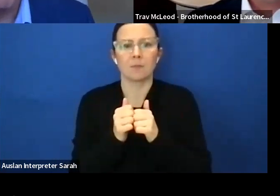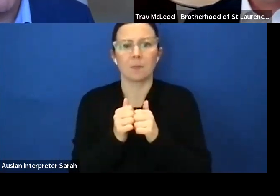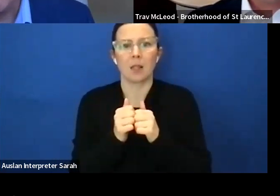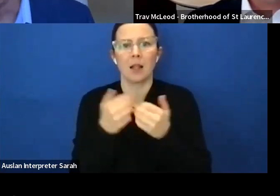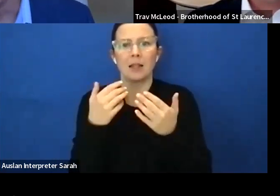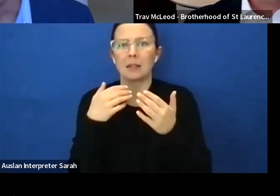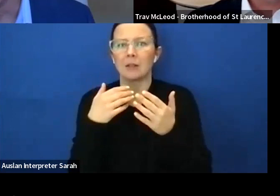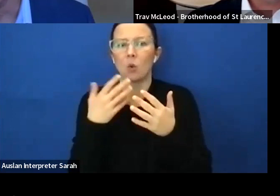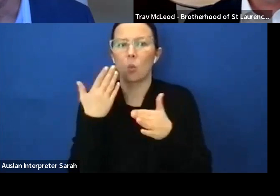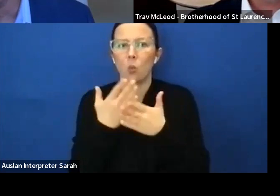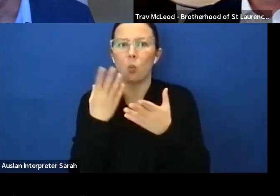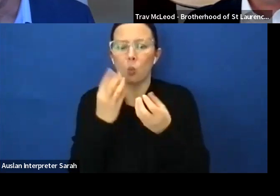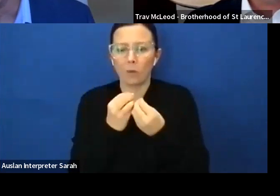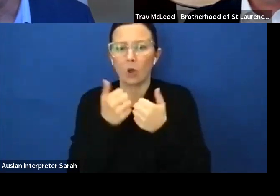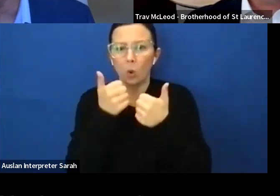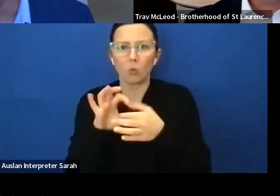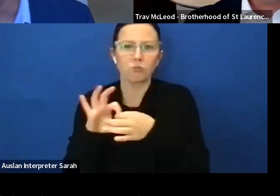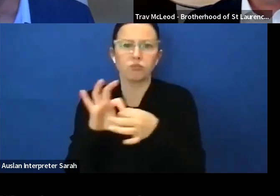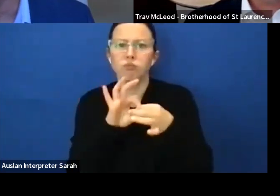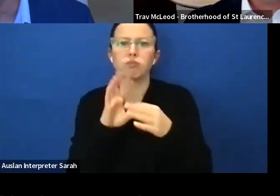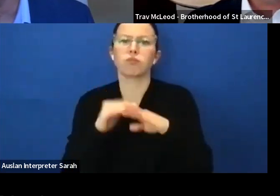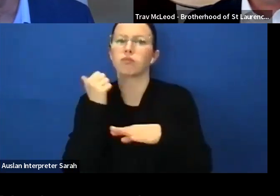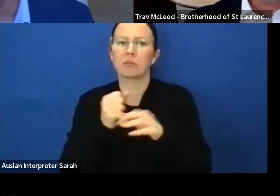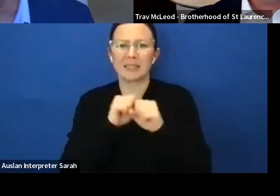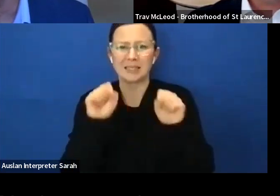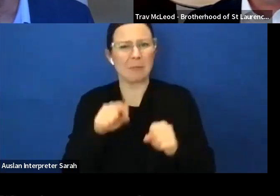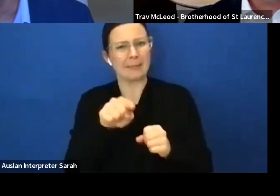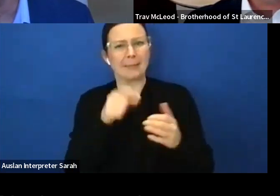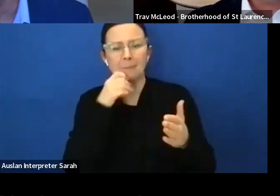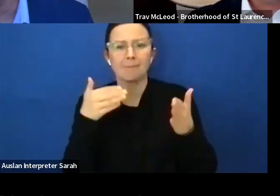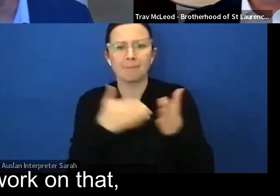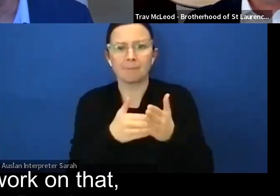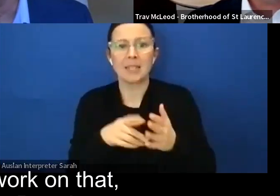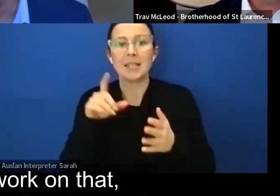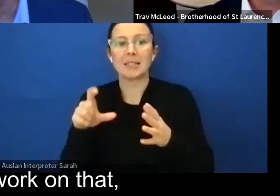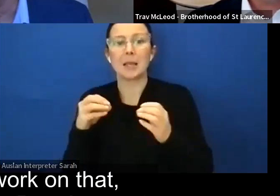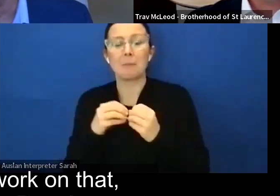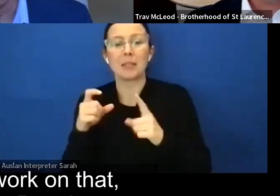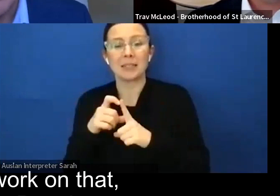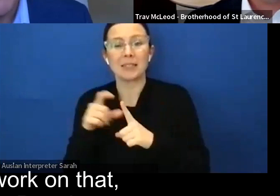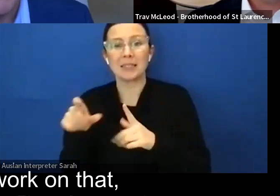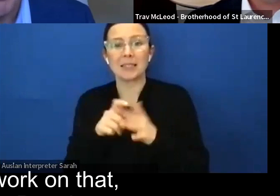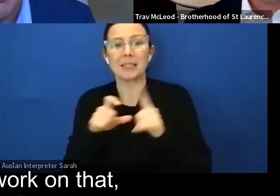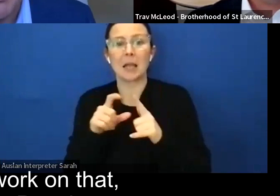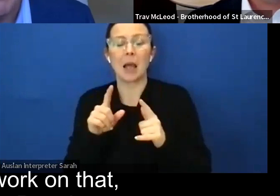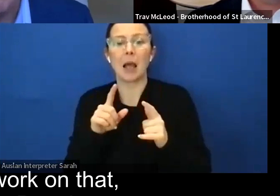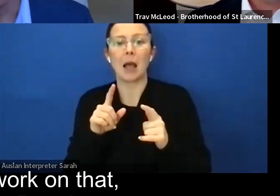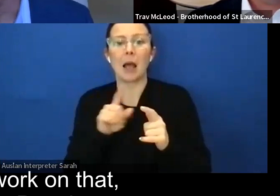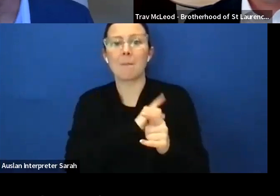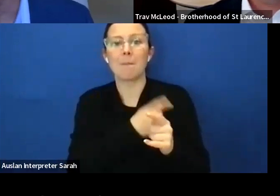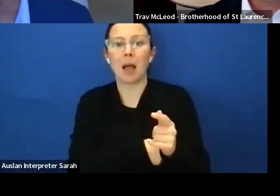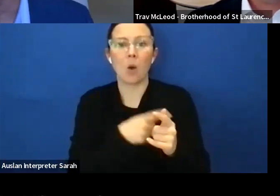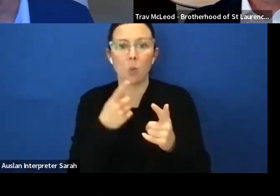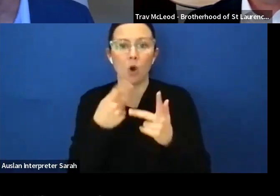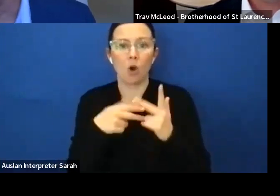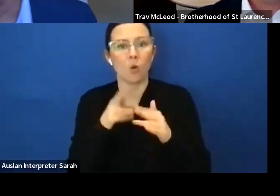coherent service system. And CPD's done a power of work on that, Centre for Policy Development,